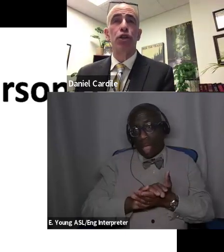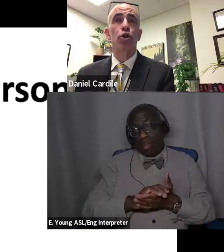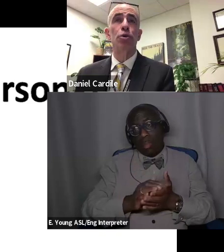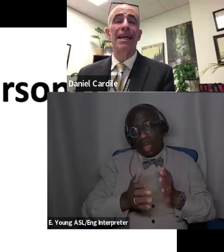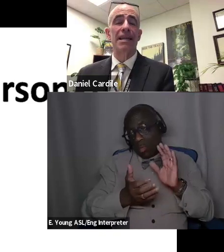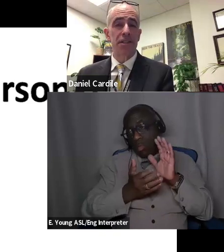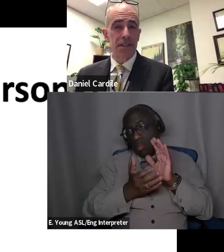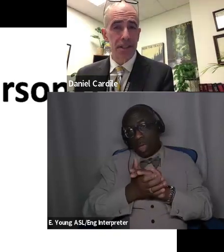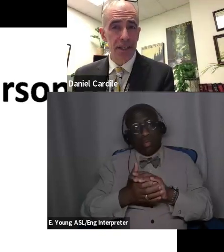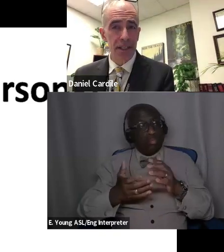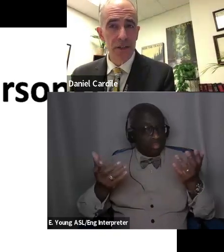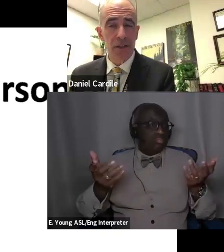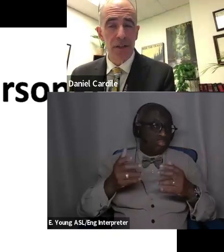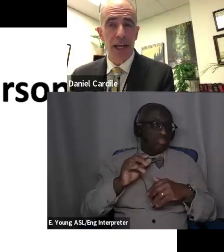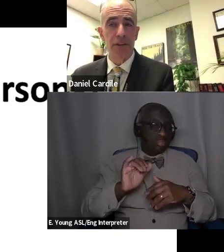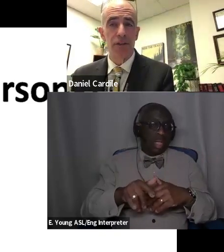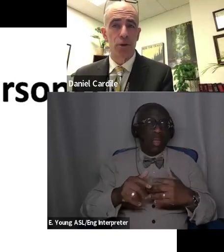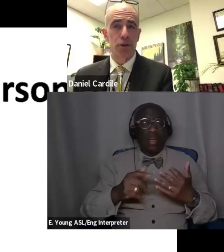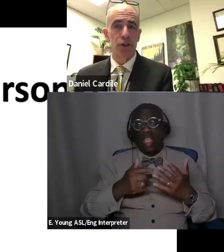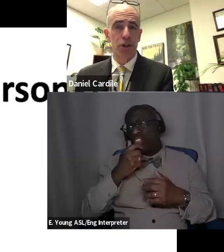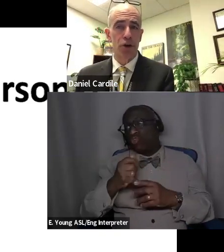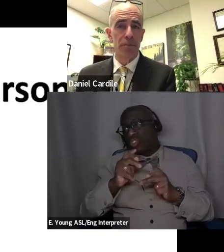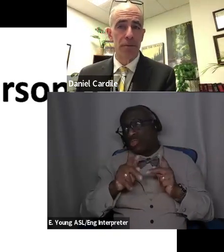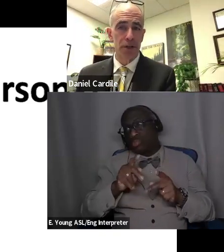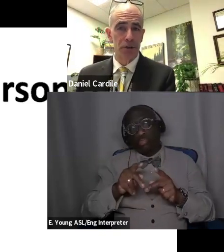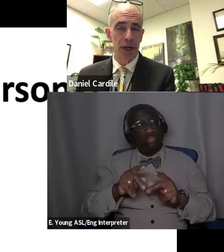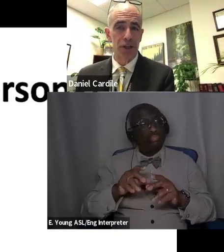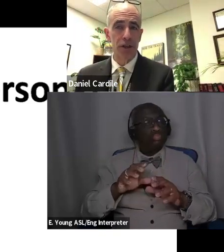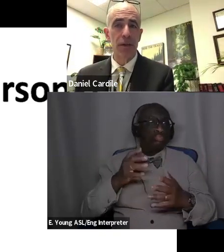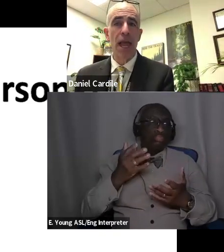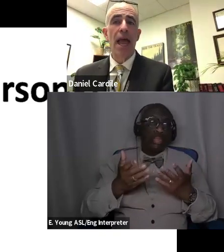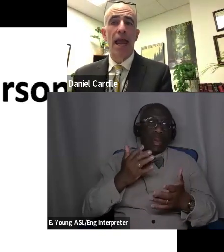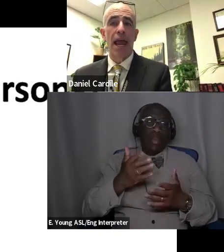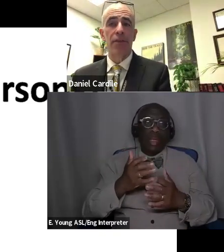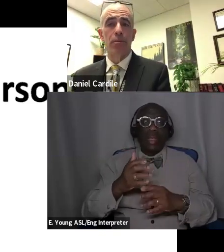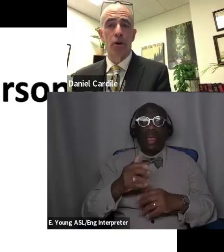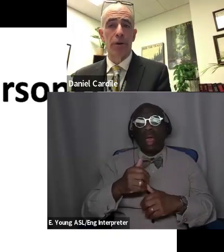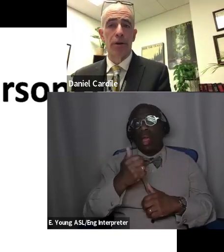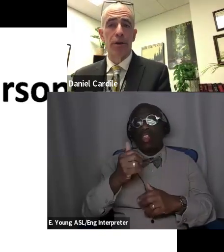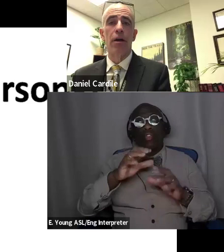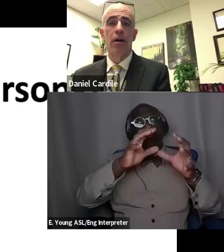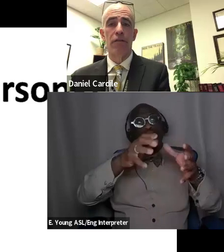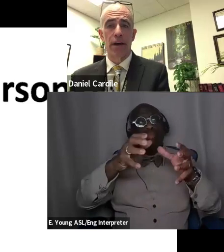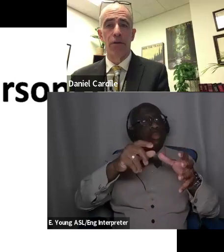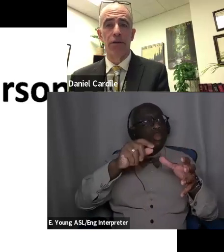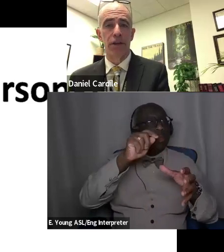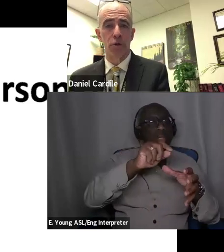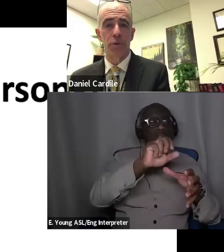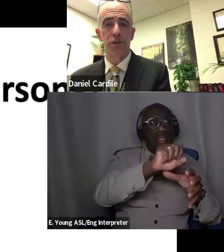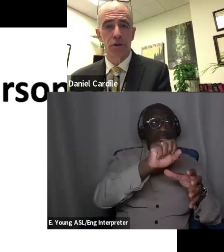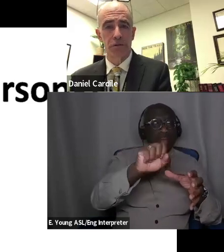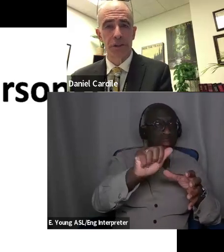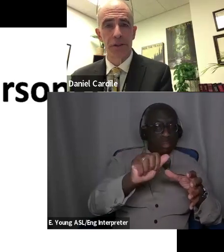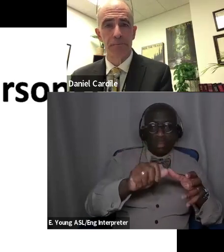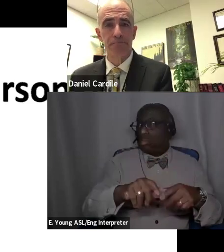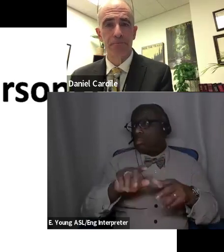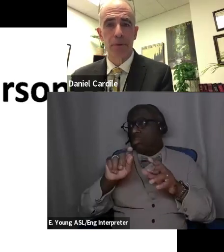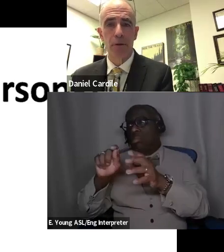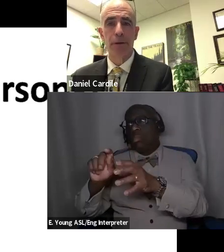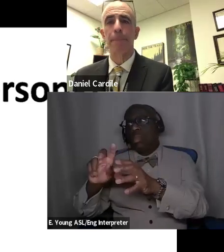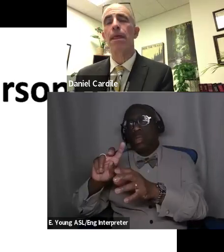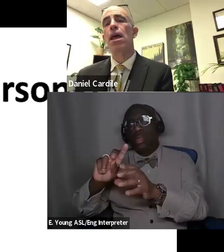Interested parties include entities like the Social Security Administration and the Department of Health and Human